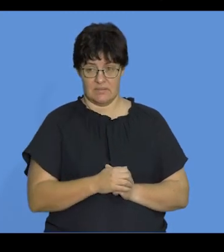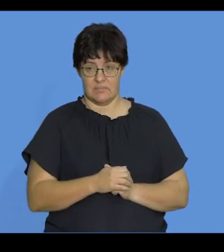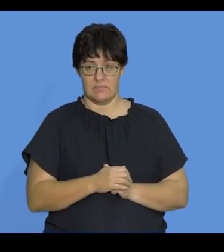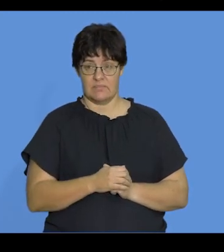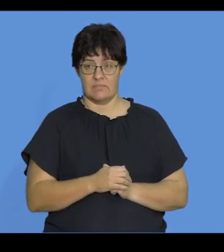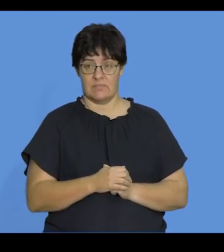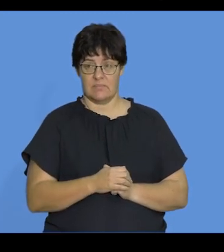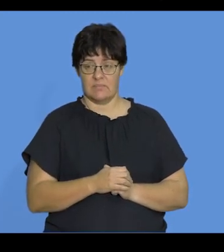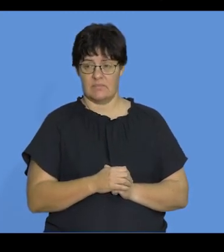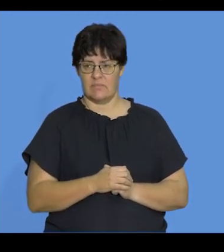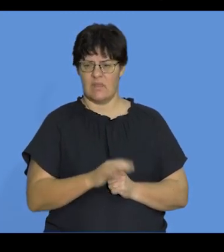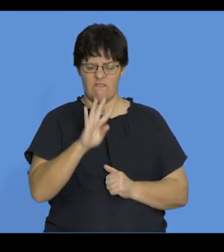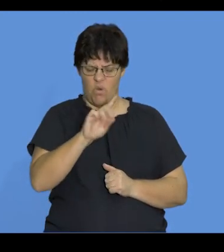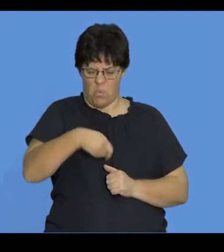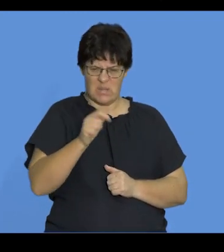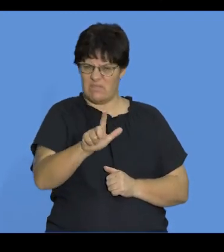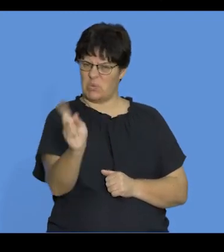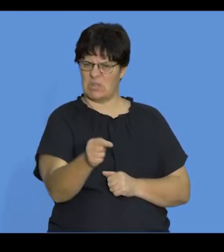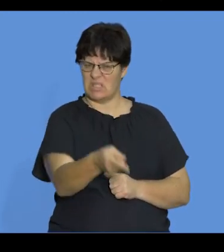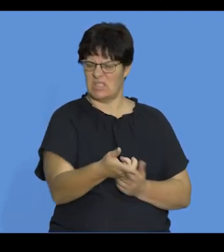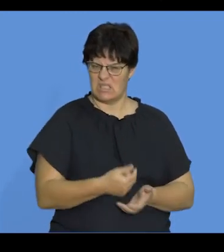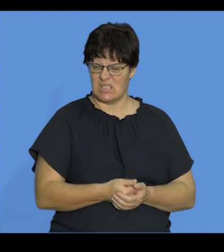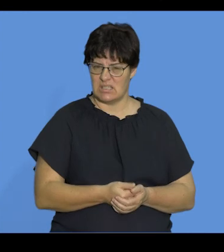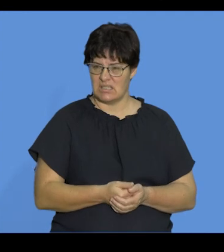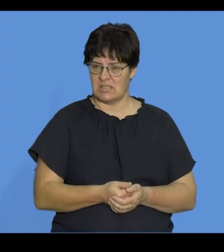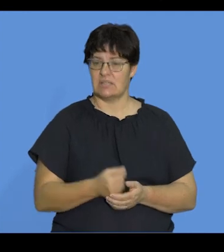4.7, right? Now, what is this 4.7